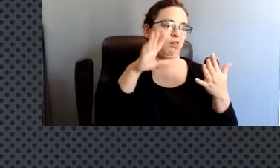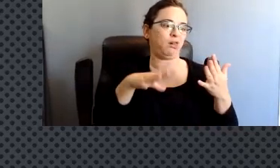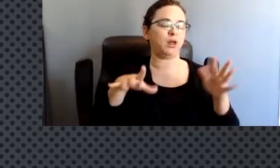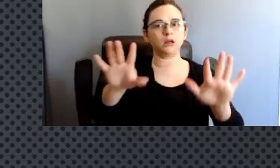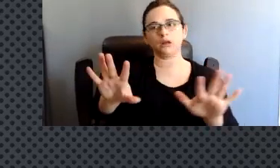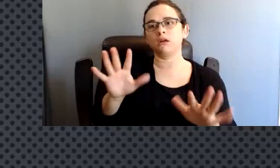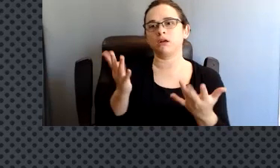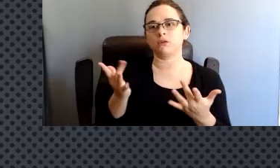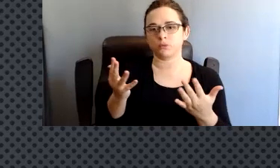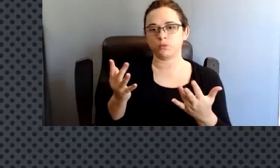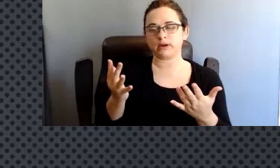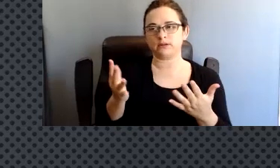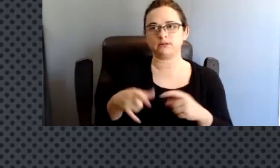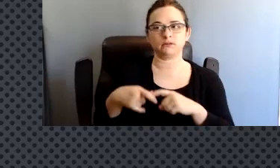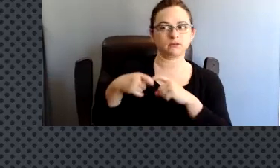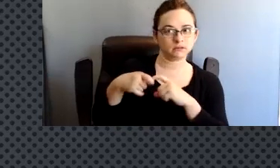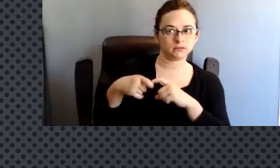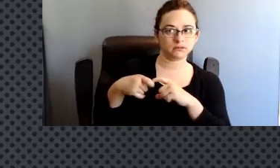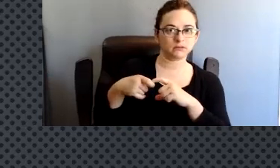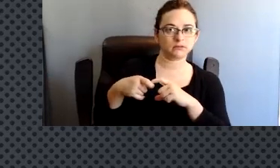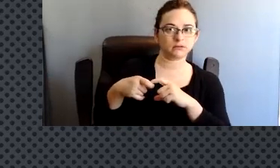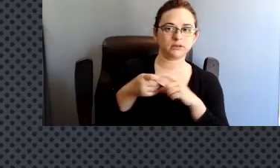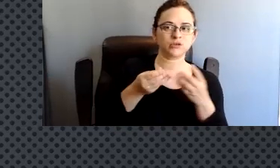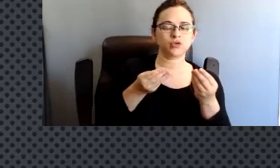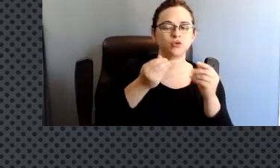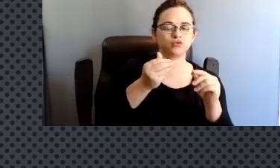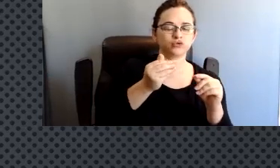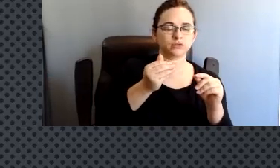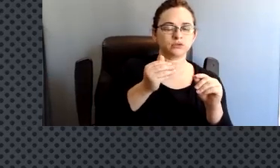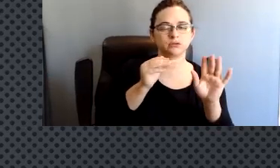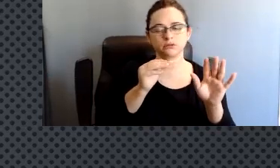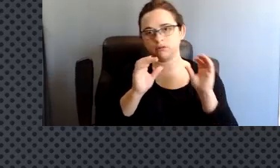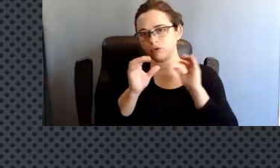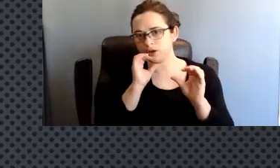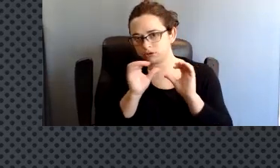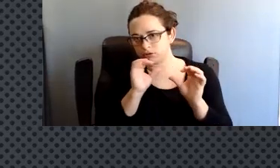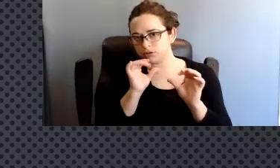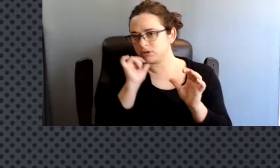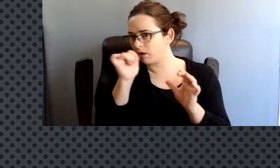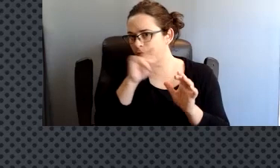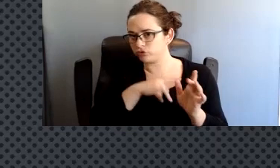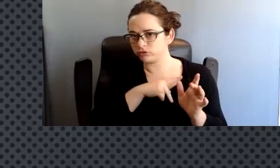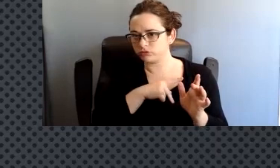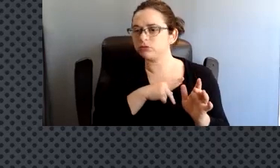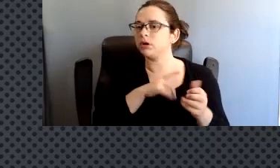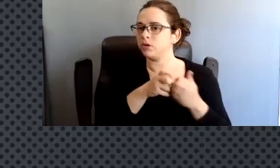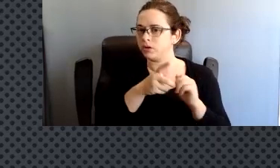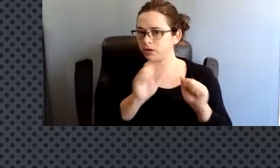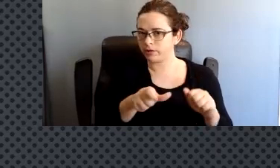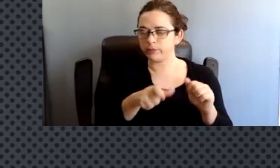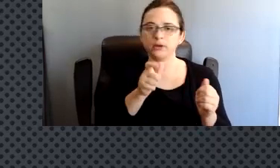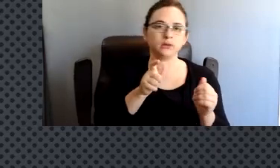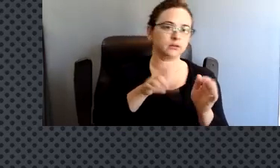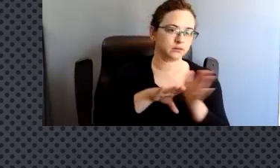stop. Let's look for solutions and let's talk about communication, right? And not taking things personal. So we really tried to develop their communication